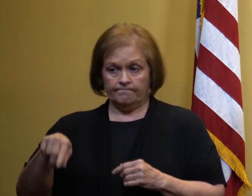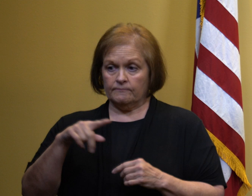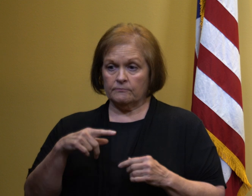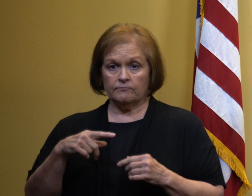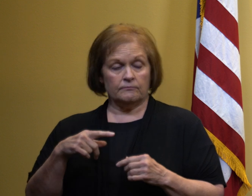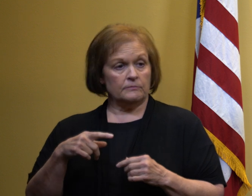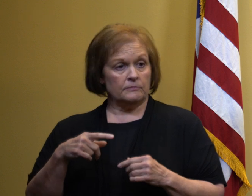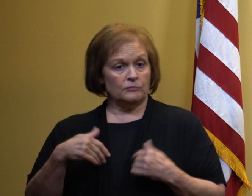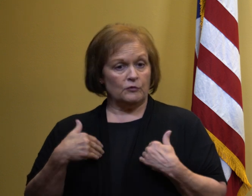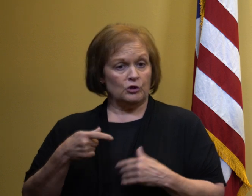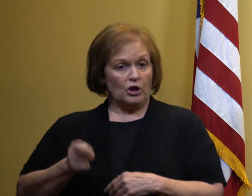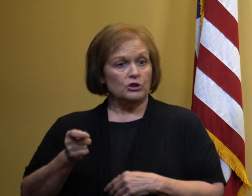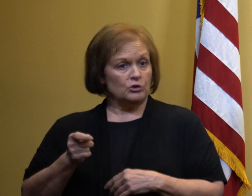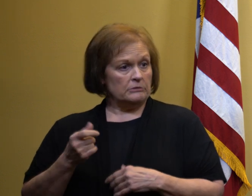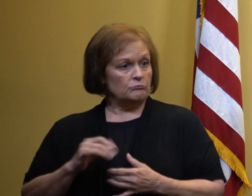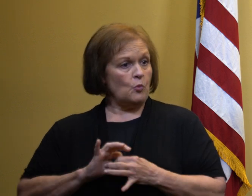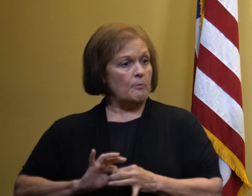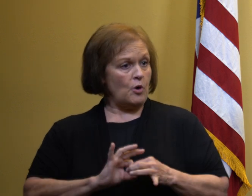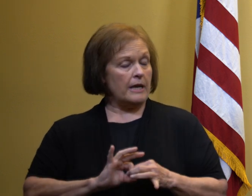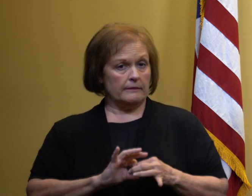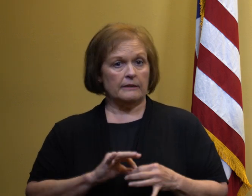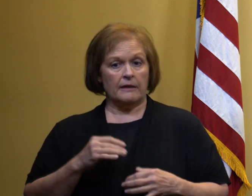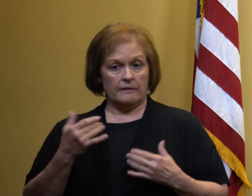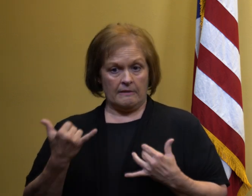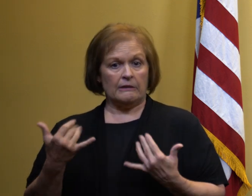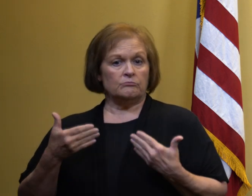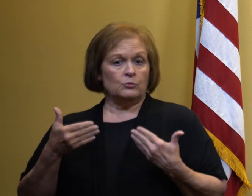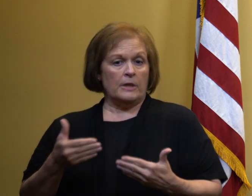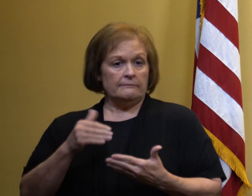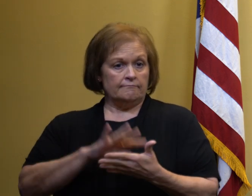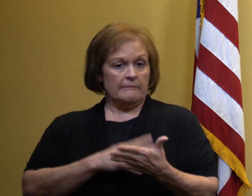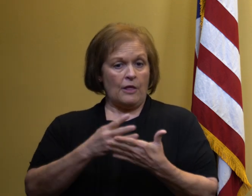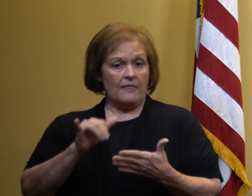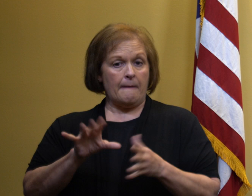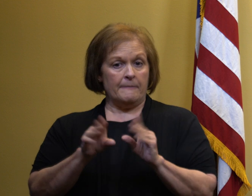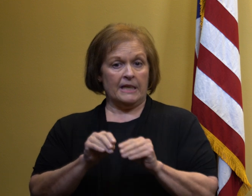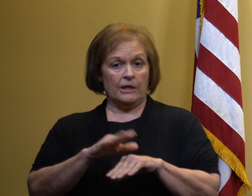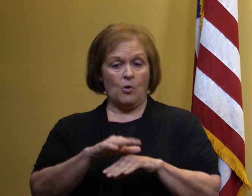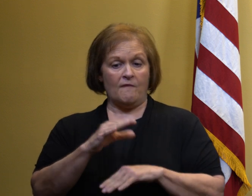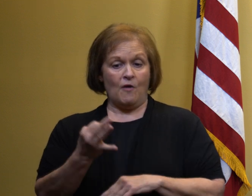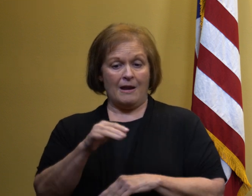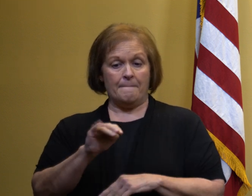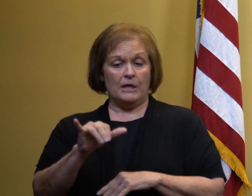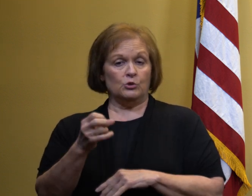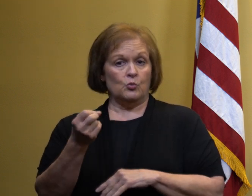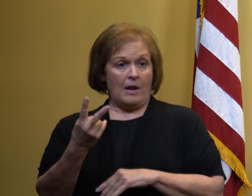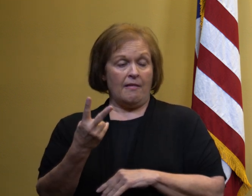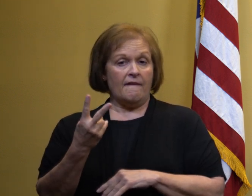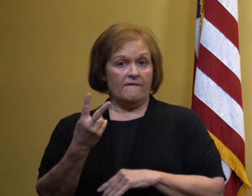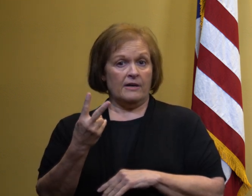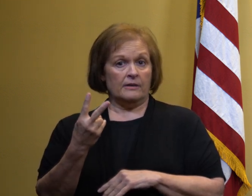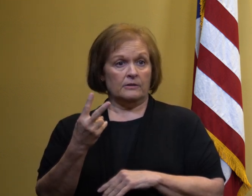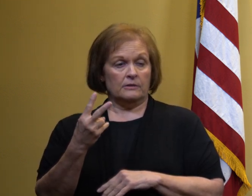juvenile court judges, and as a result, they've scheduled this meeting again on Friday, May 12th, when court